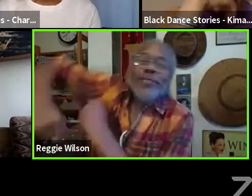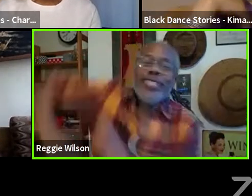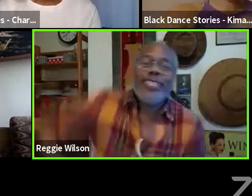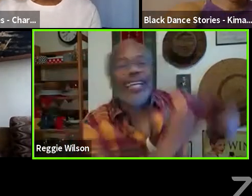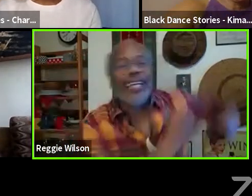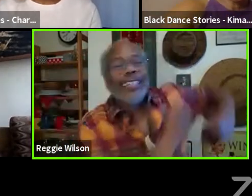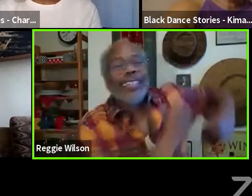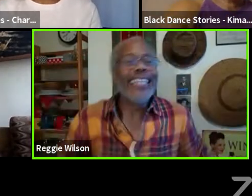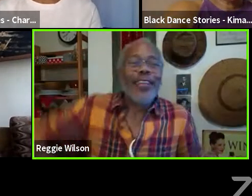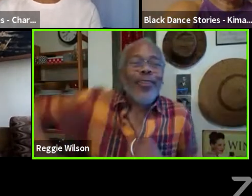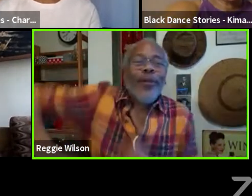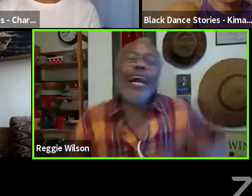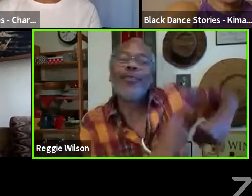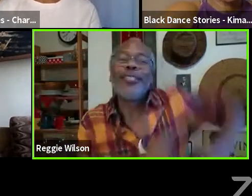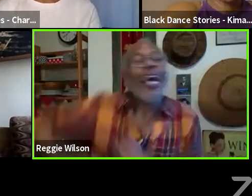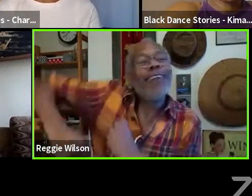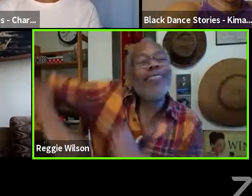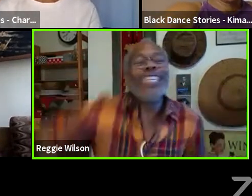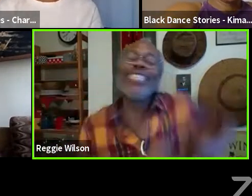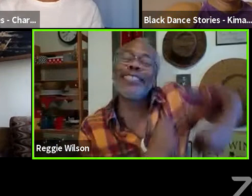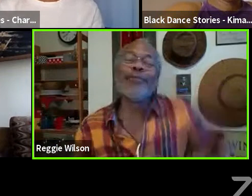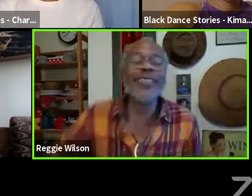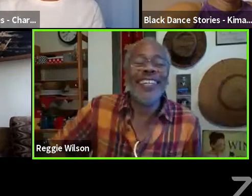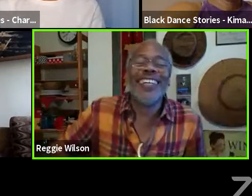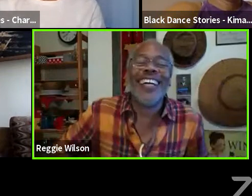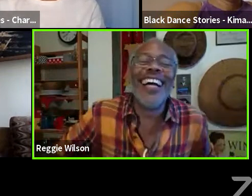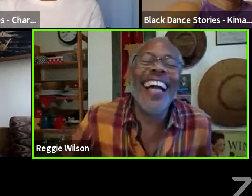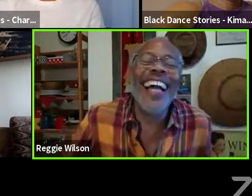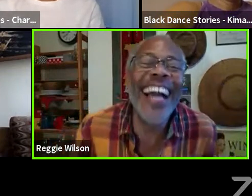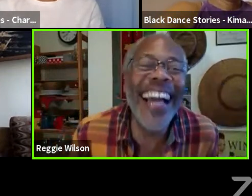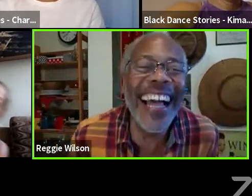moved to Israel. I was like, it's a 3-hour drive to Egypt.